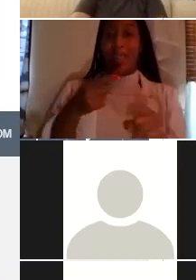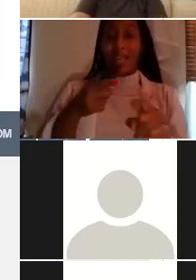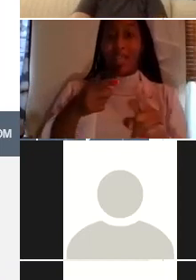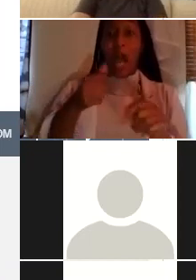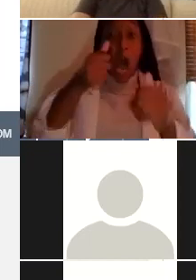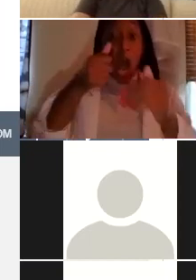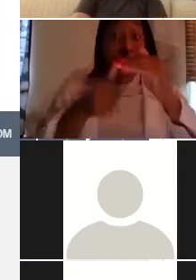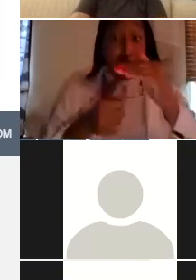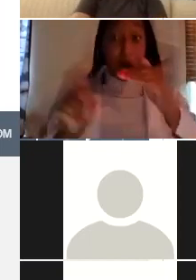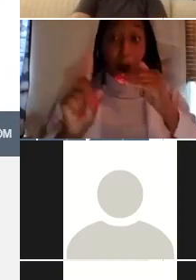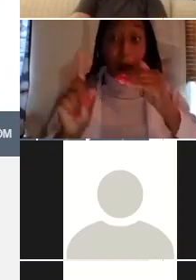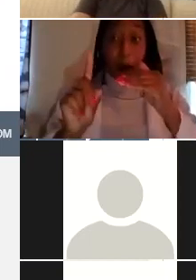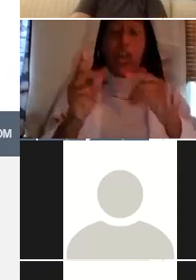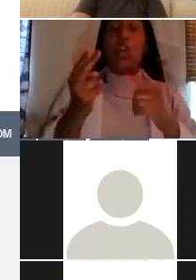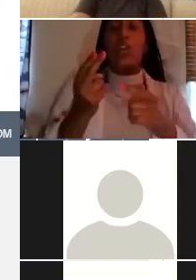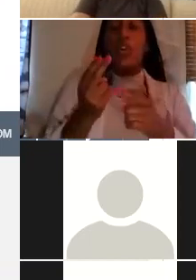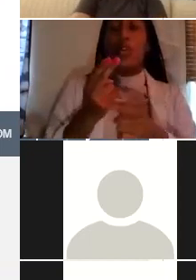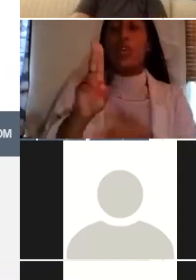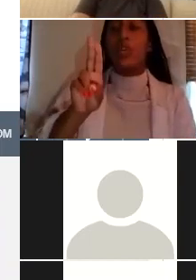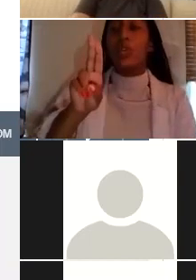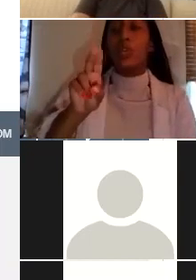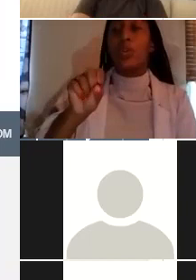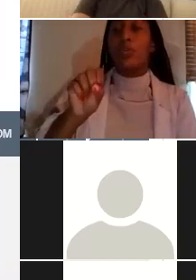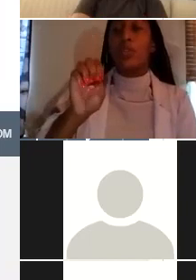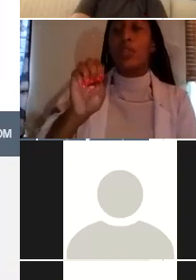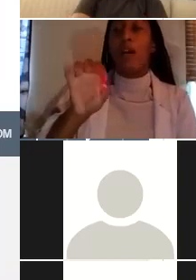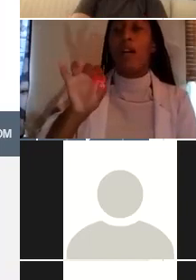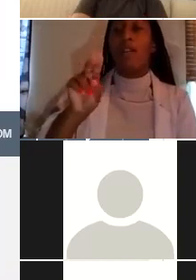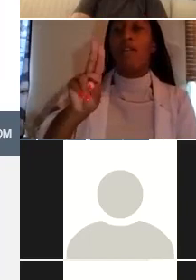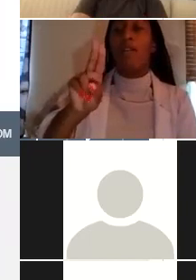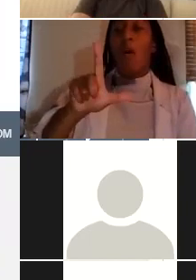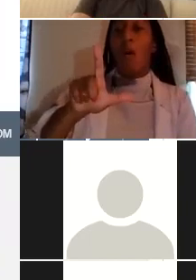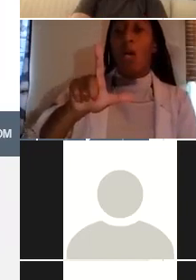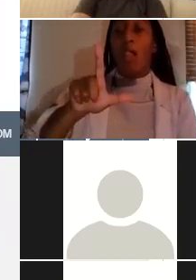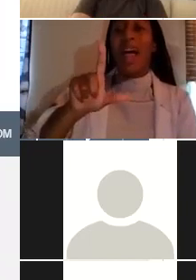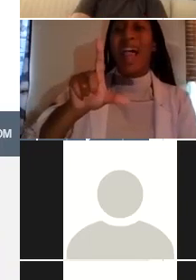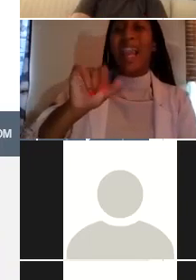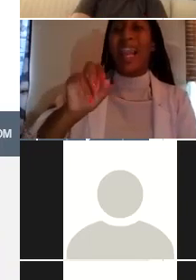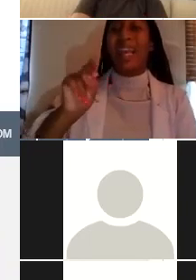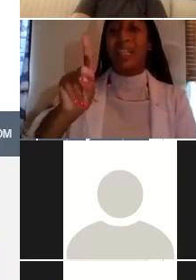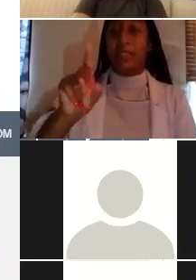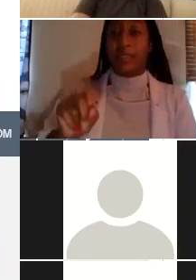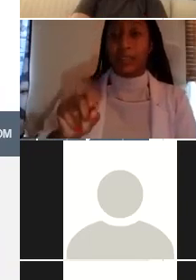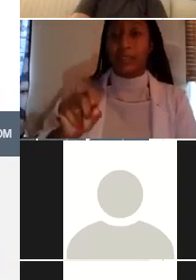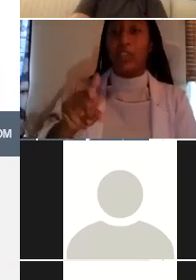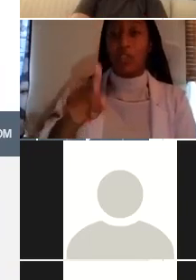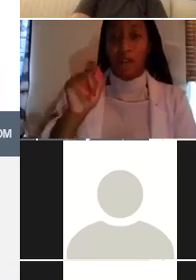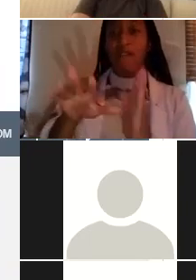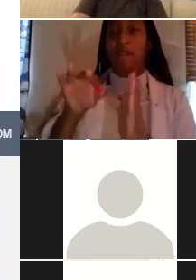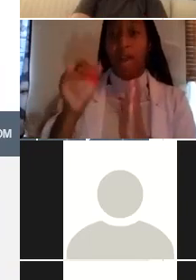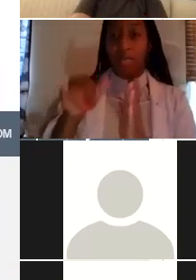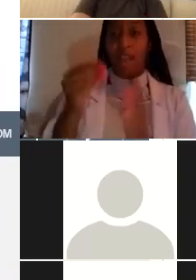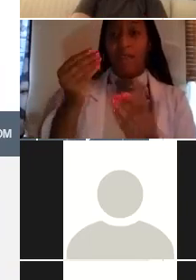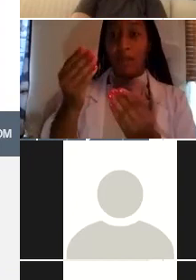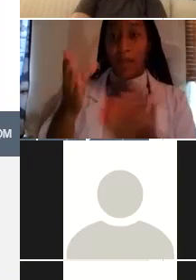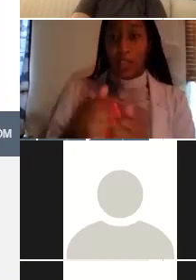have access to it. All right. So a lot of this is just good information. I do want